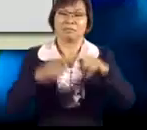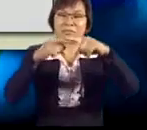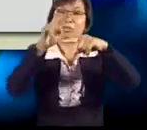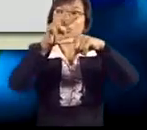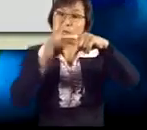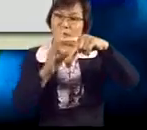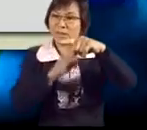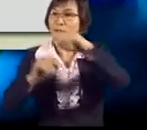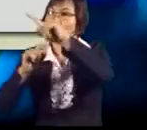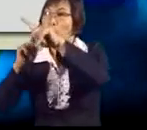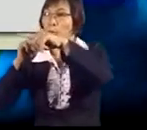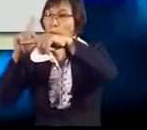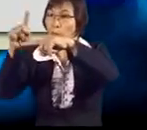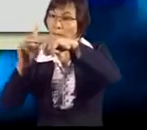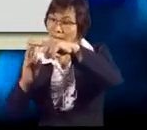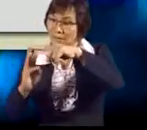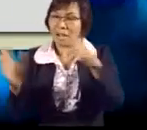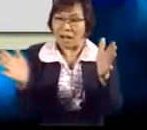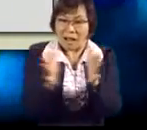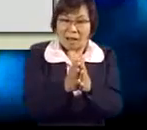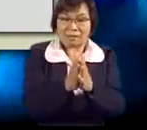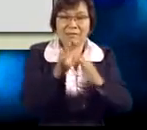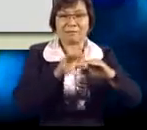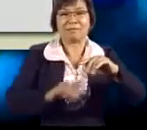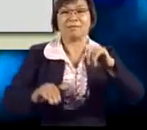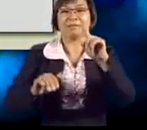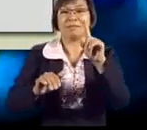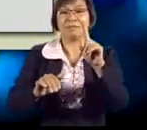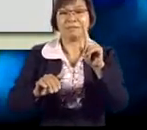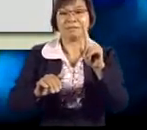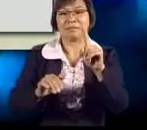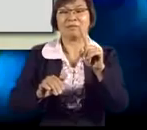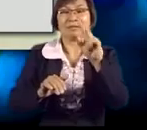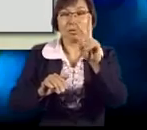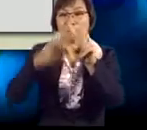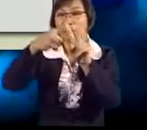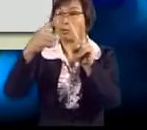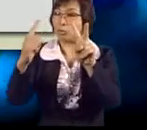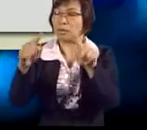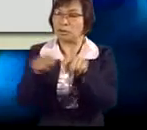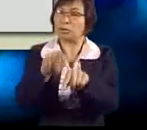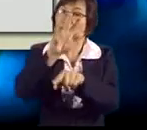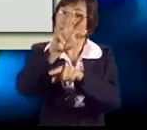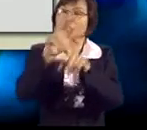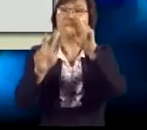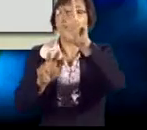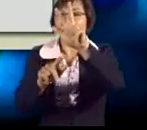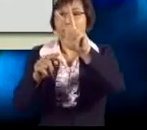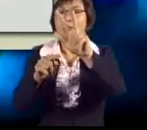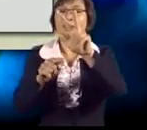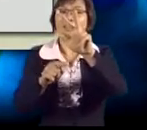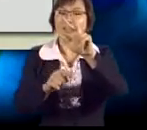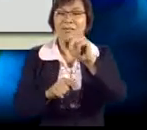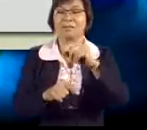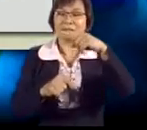are now 2/6 and 1/6. So we add the numerators. 2